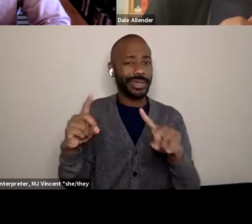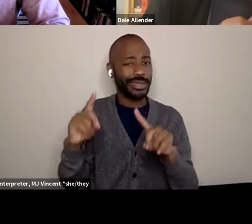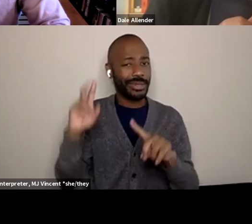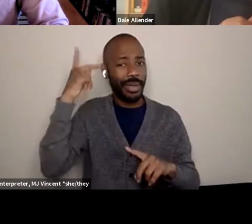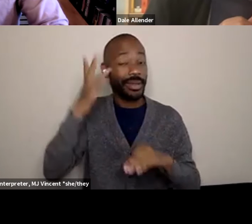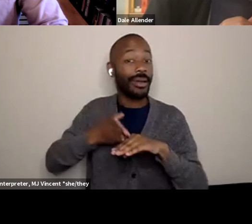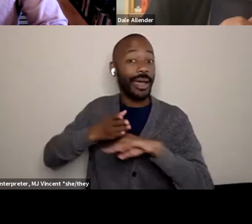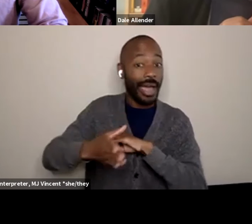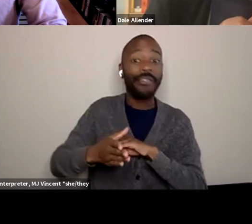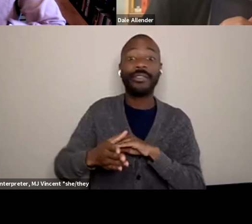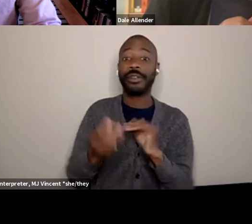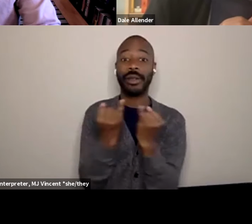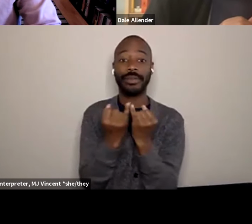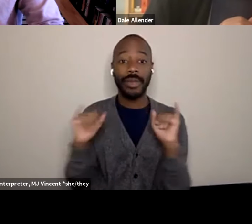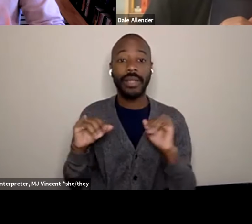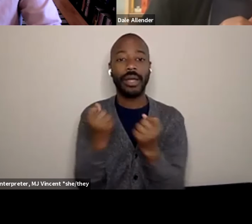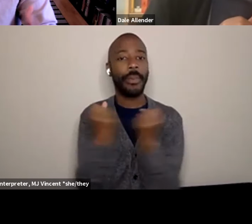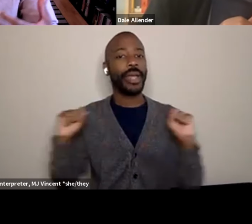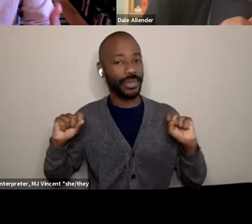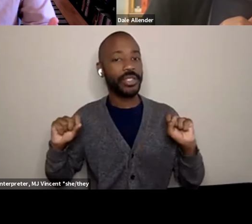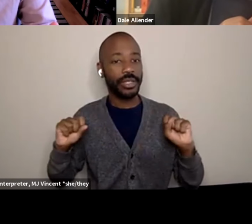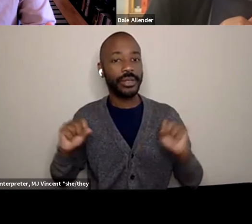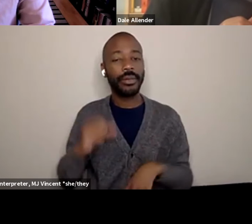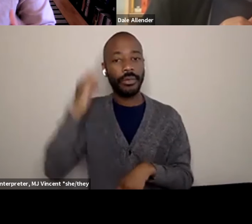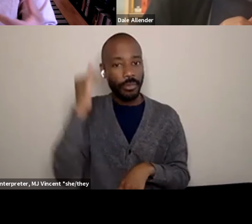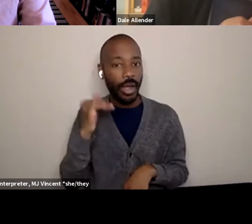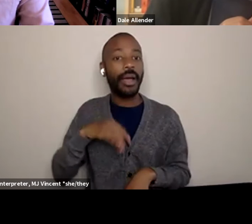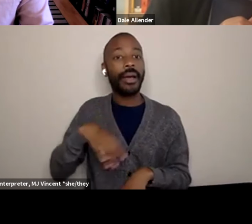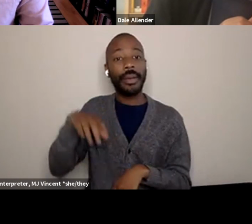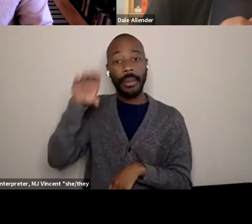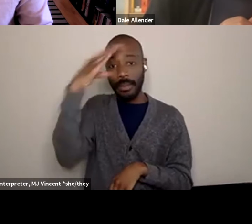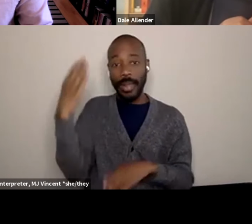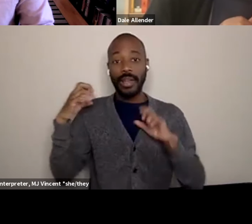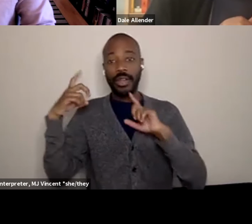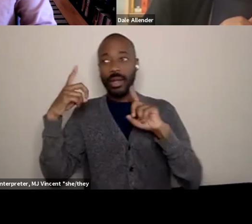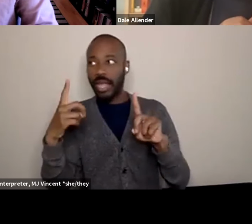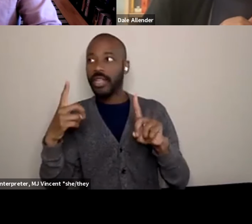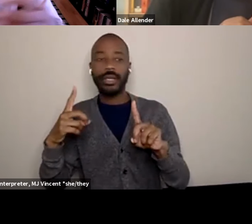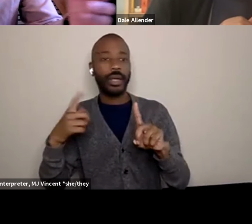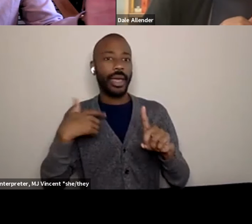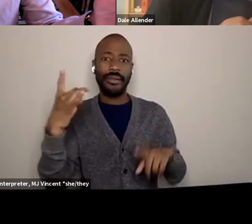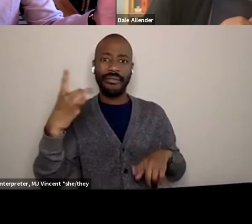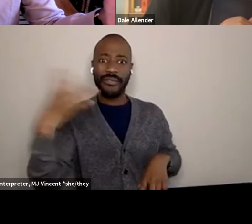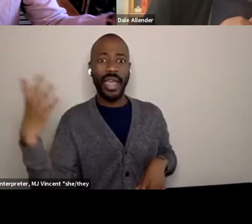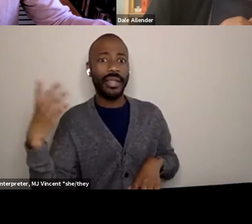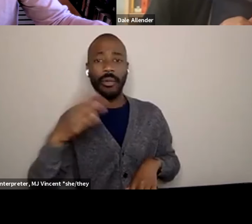after emancipation, because Black education continued to be met by violent white resistance, right?